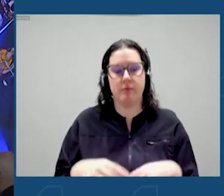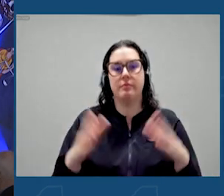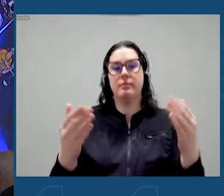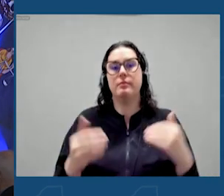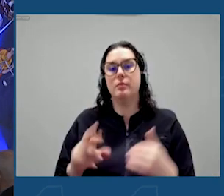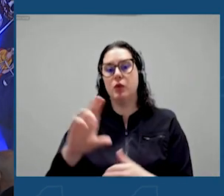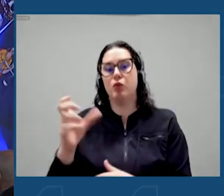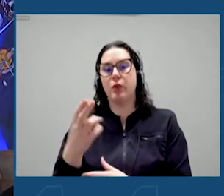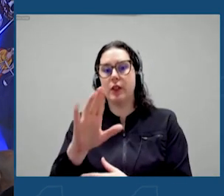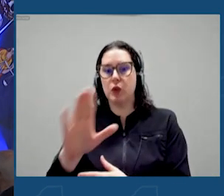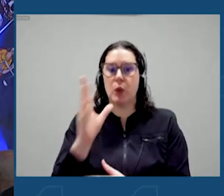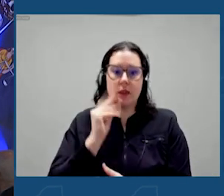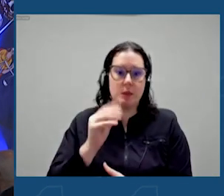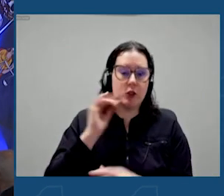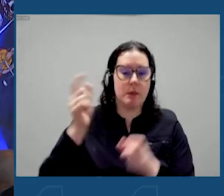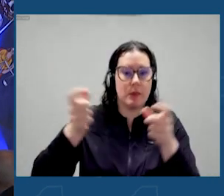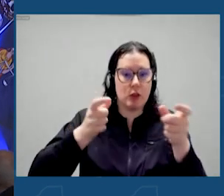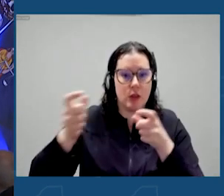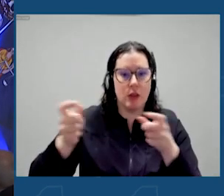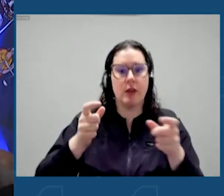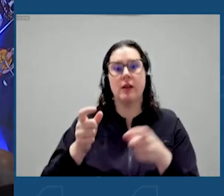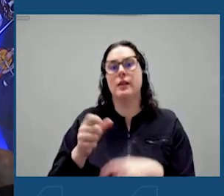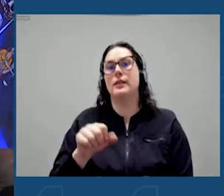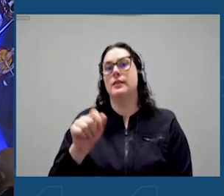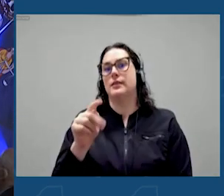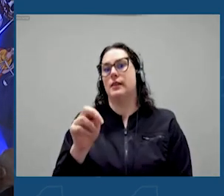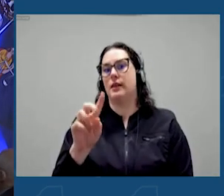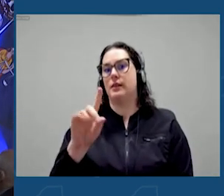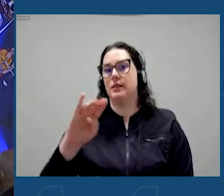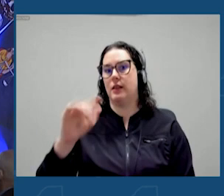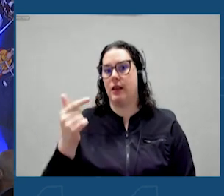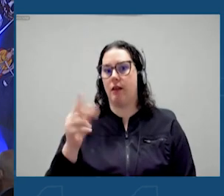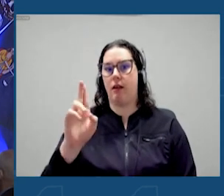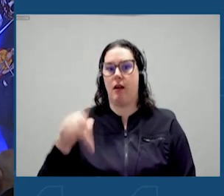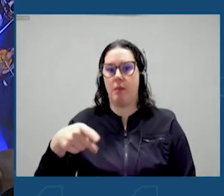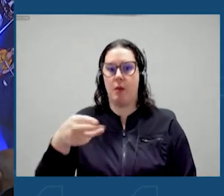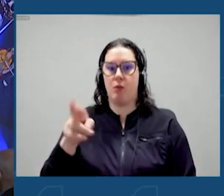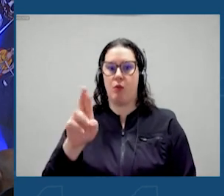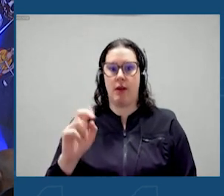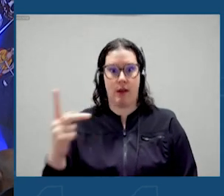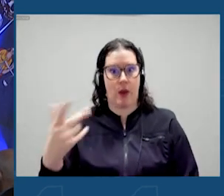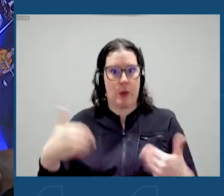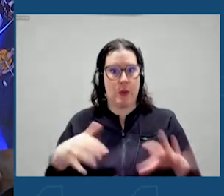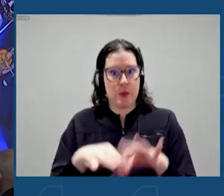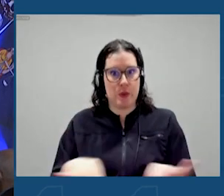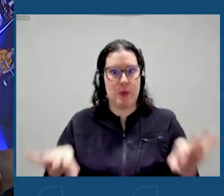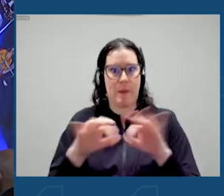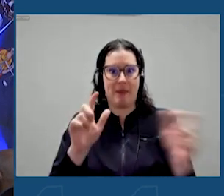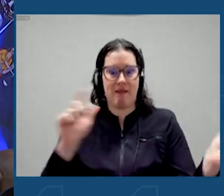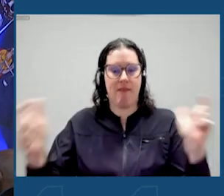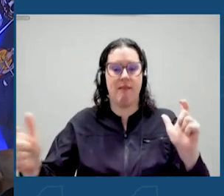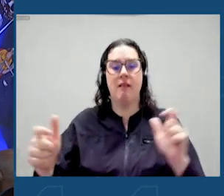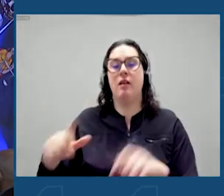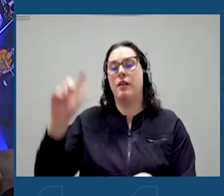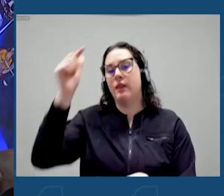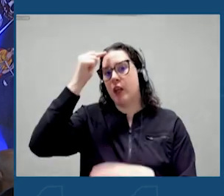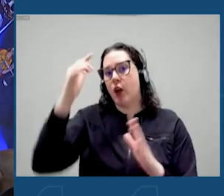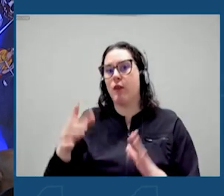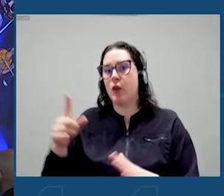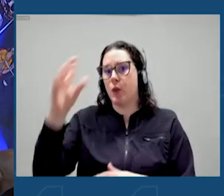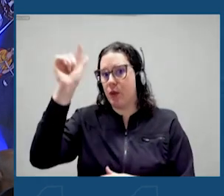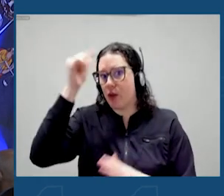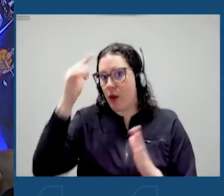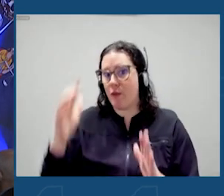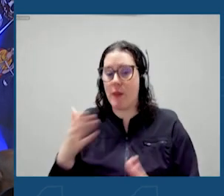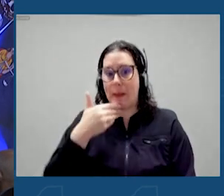in administration, standing up pre-K, and I mean, that was major. And Governor Hochul, I mean, you know, you were the governor of the